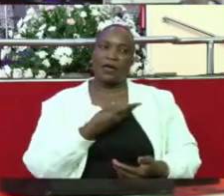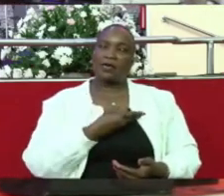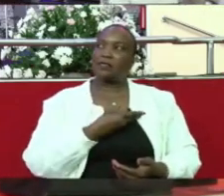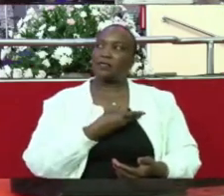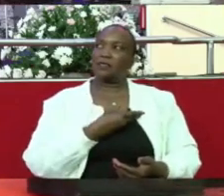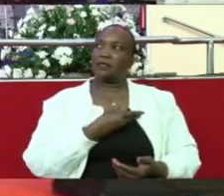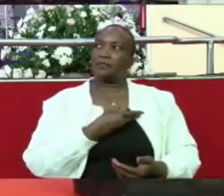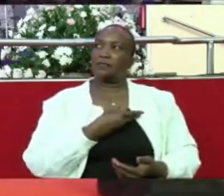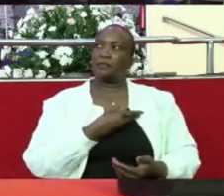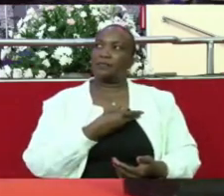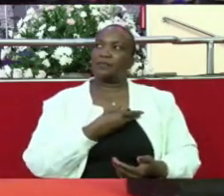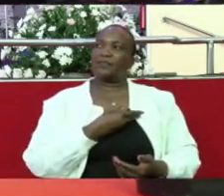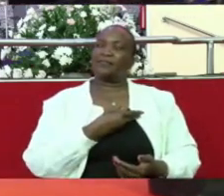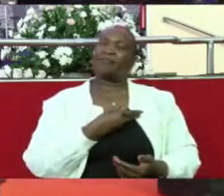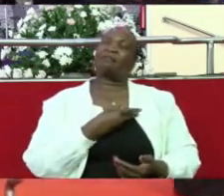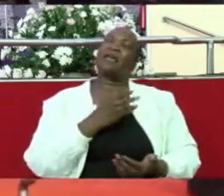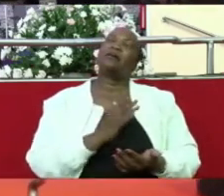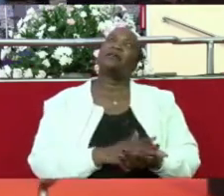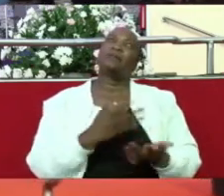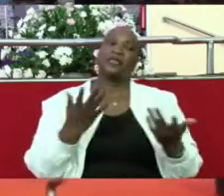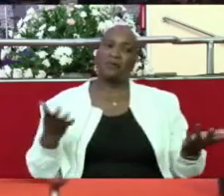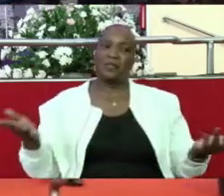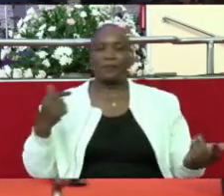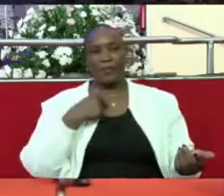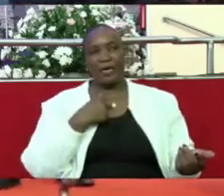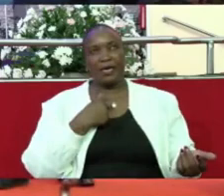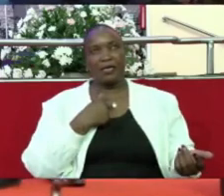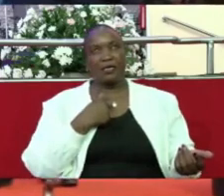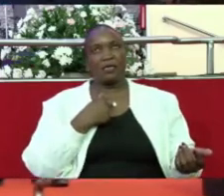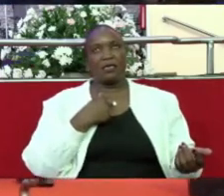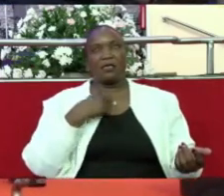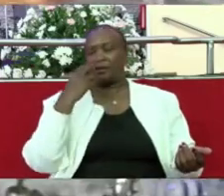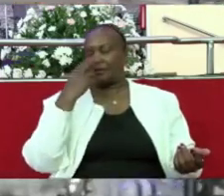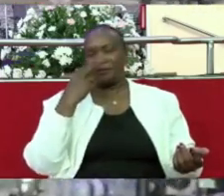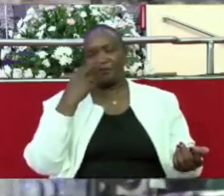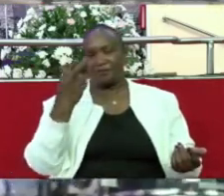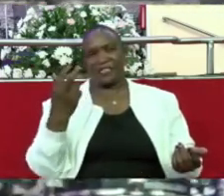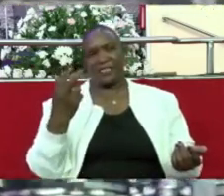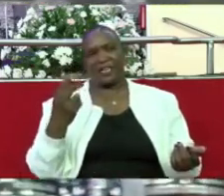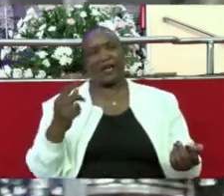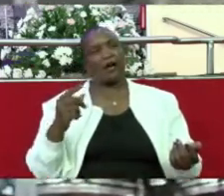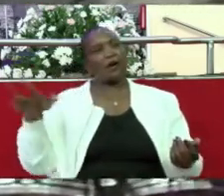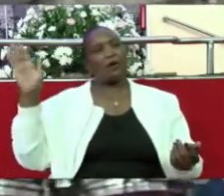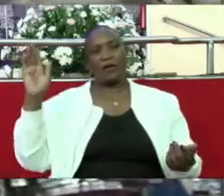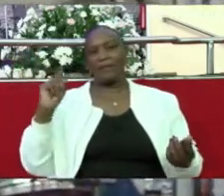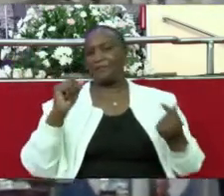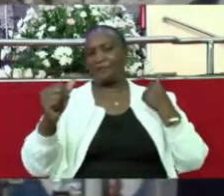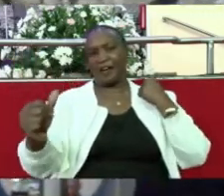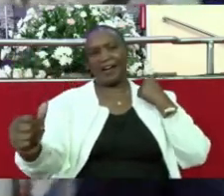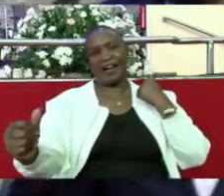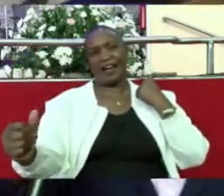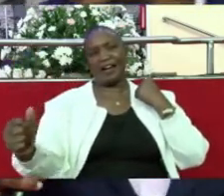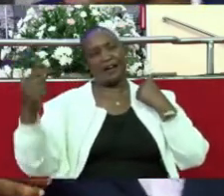felt God to be very far away from me. And I have wondered, why God have you left me? But what